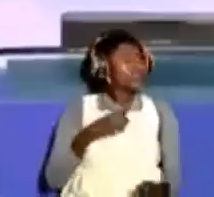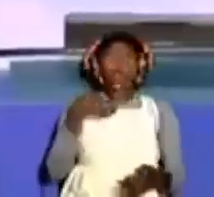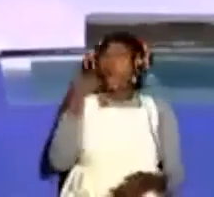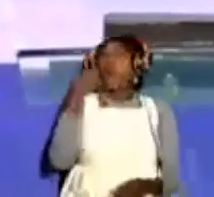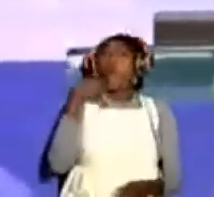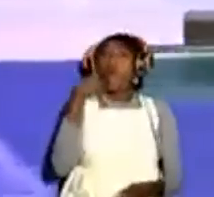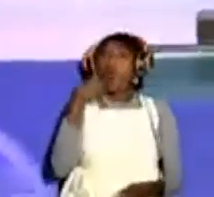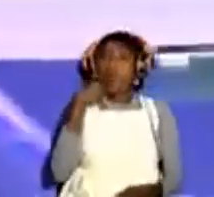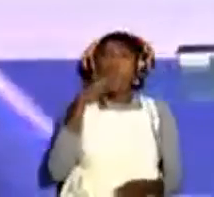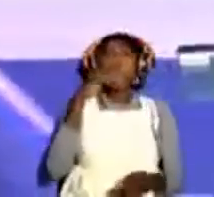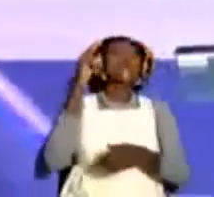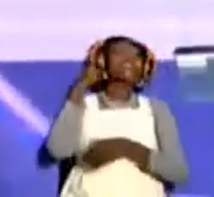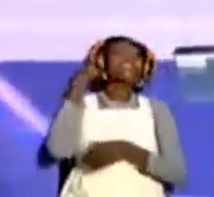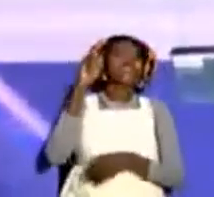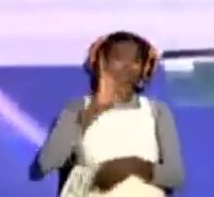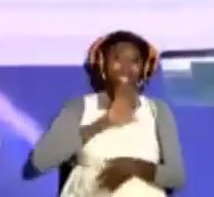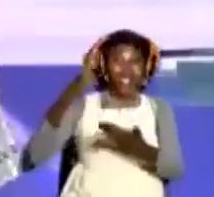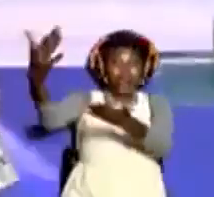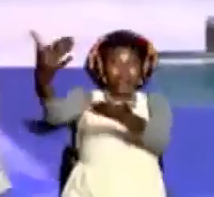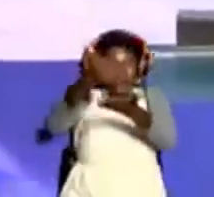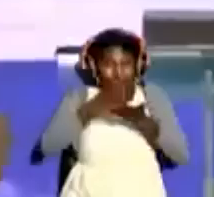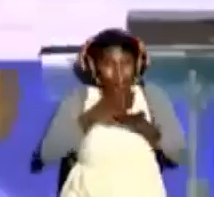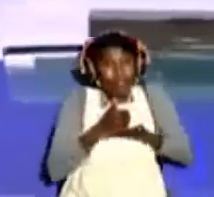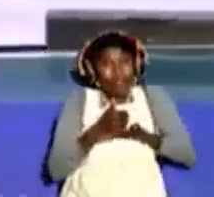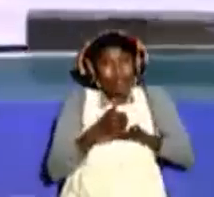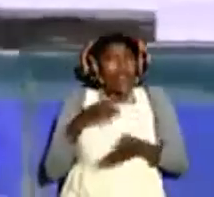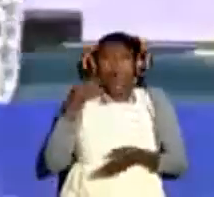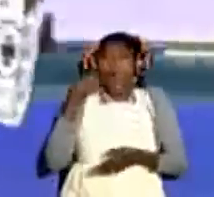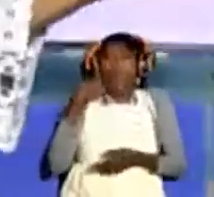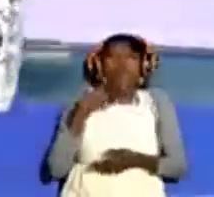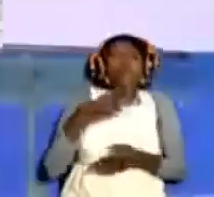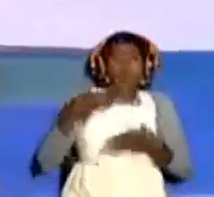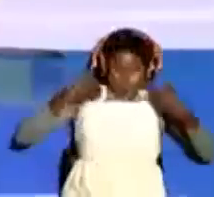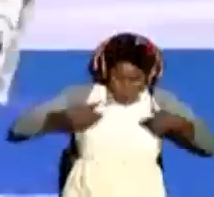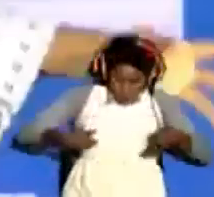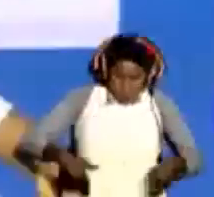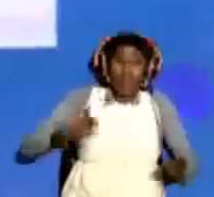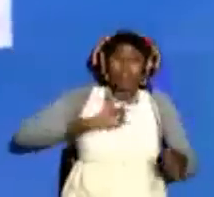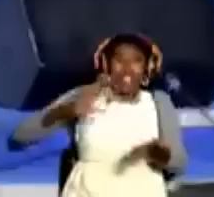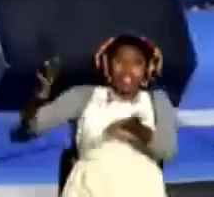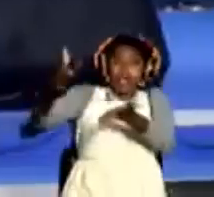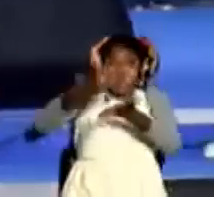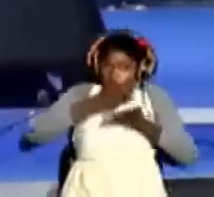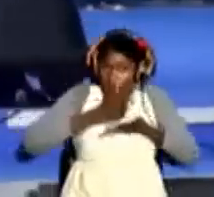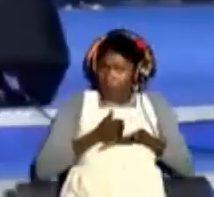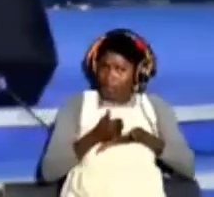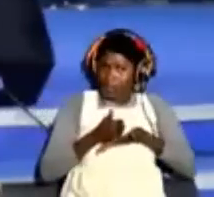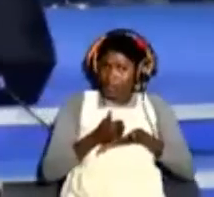Whose silver have I taken? Whose apparel have I coveted?